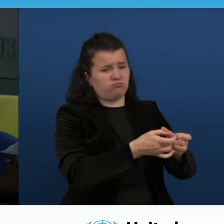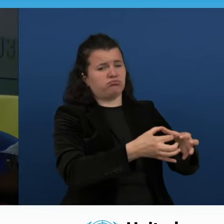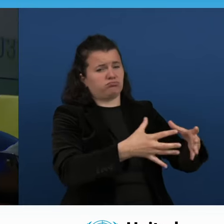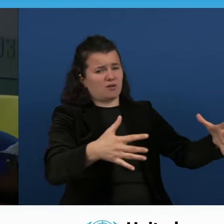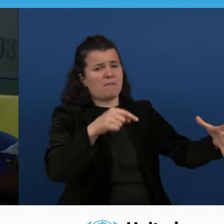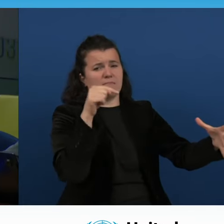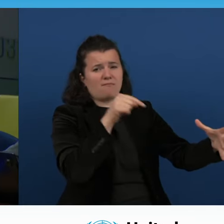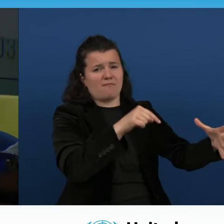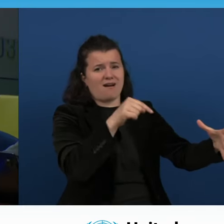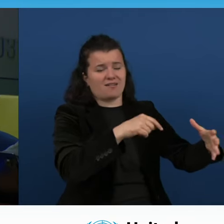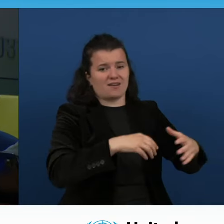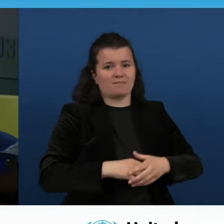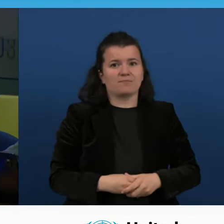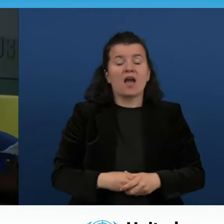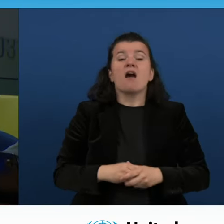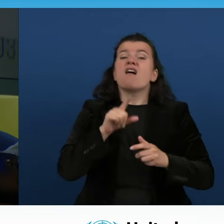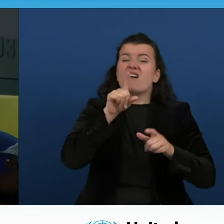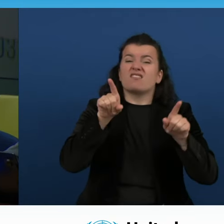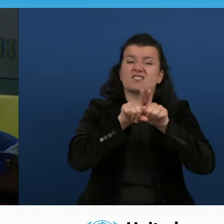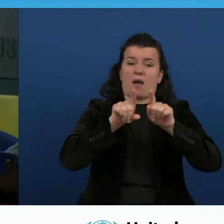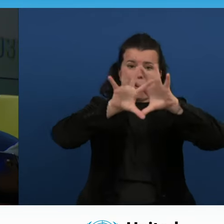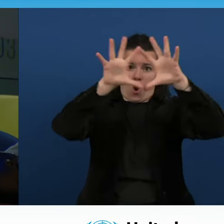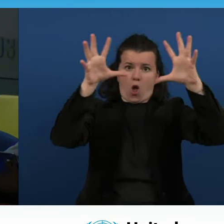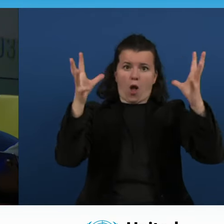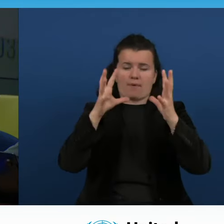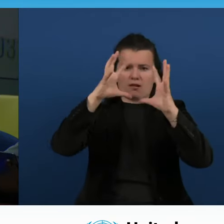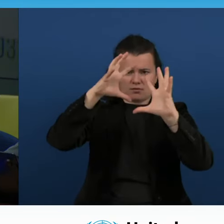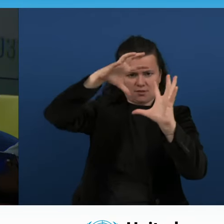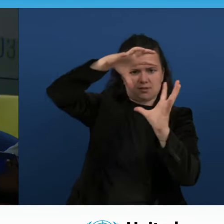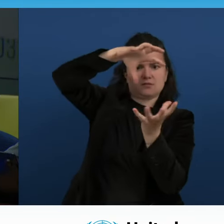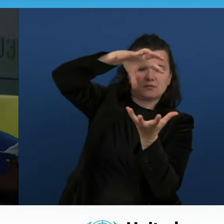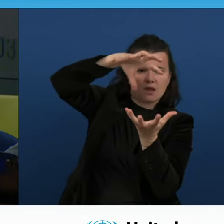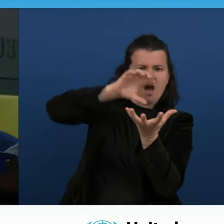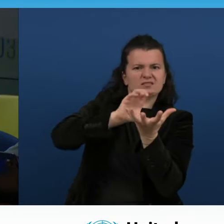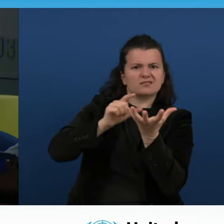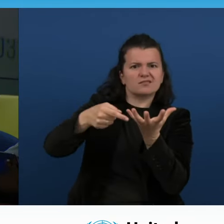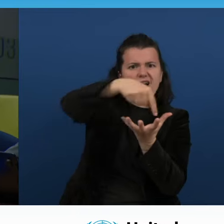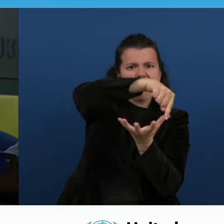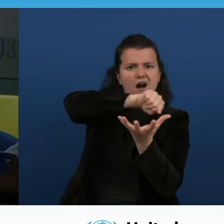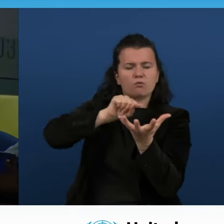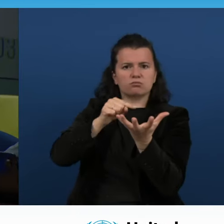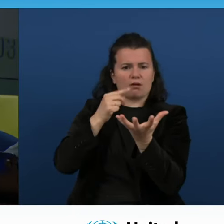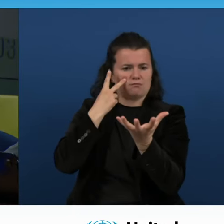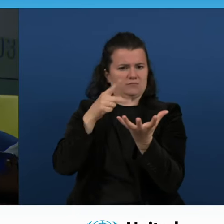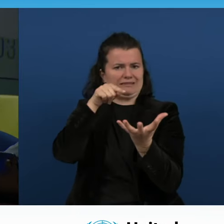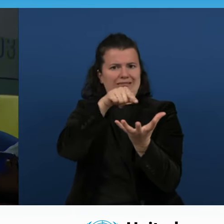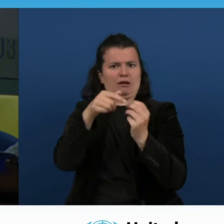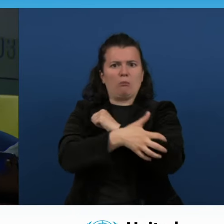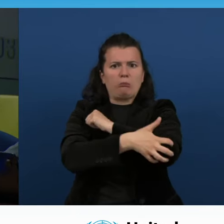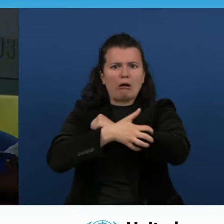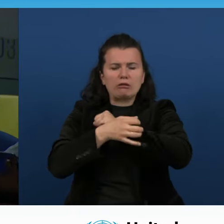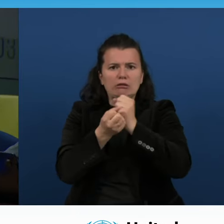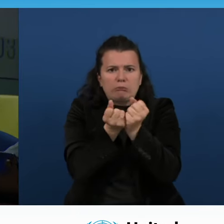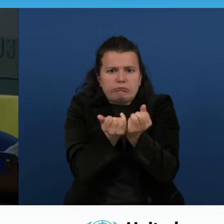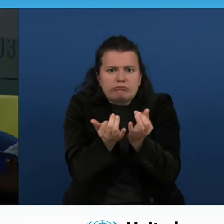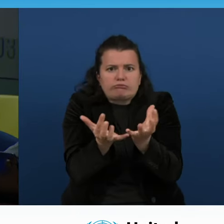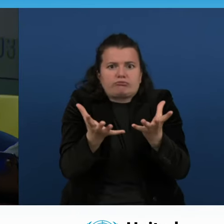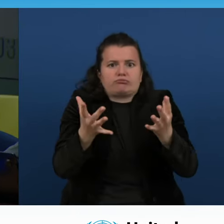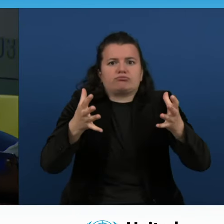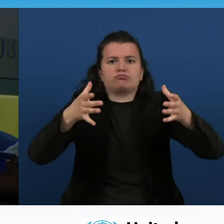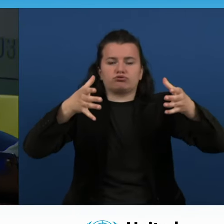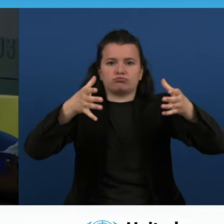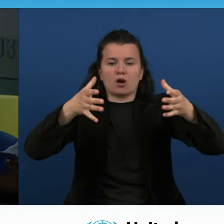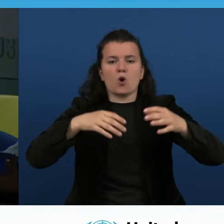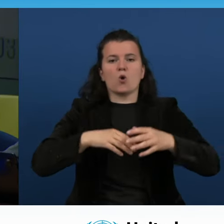poverty. Where we must find opportunities, we see barriers to have access to education and to decent employment, as